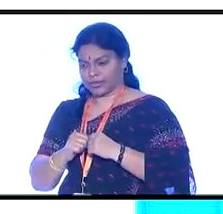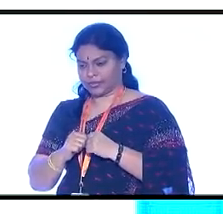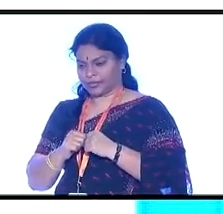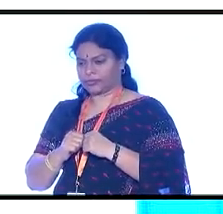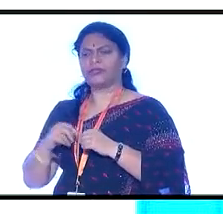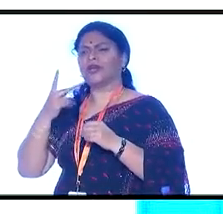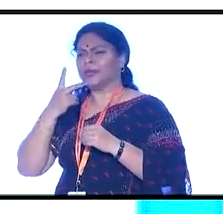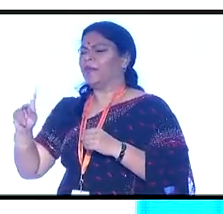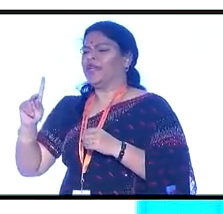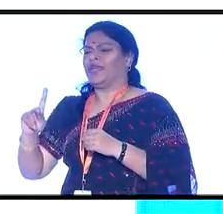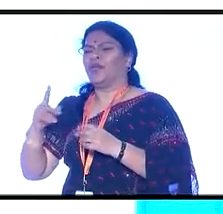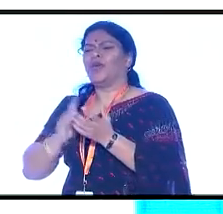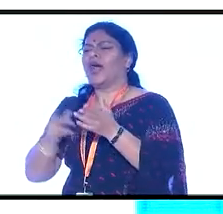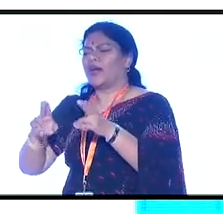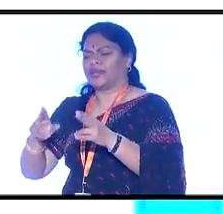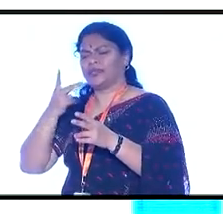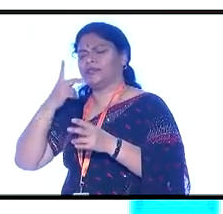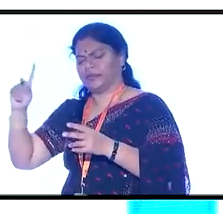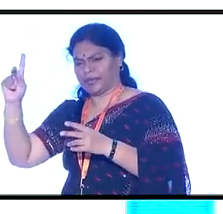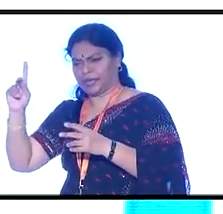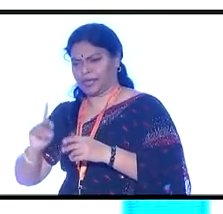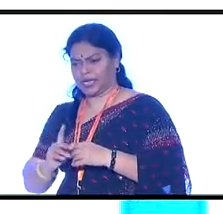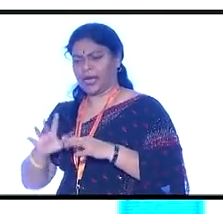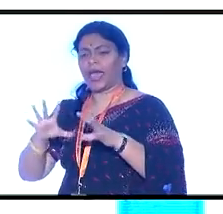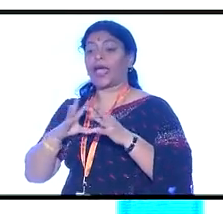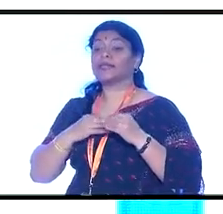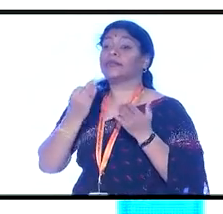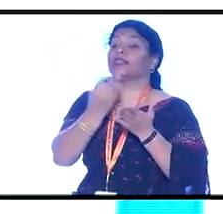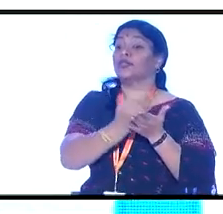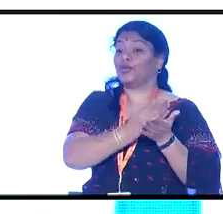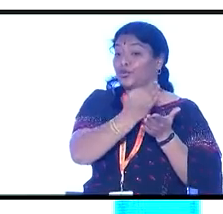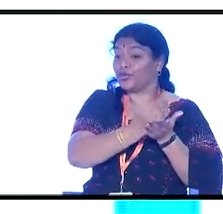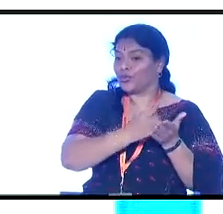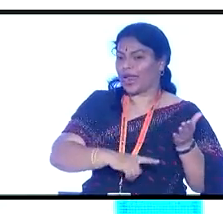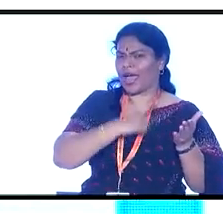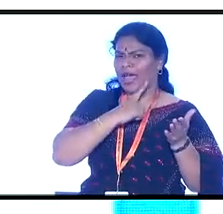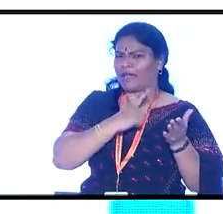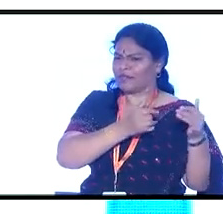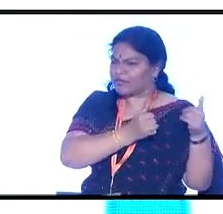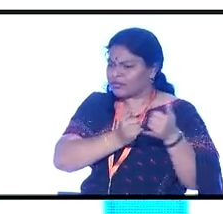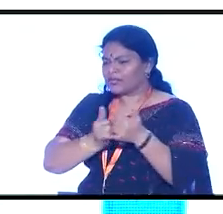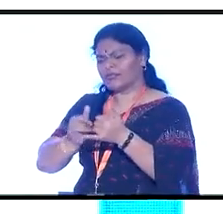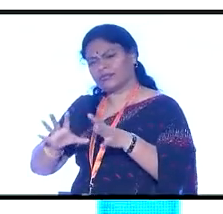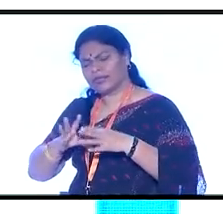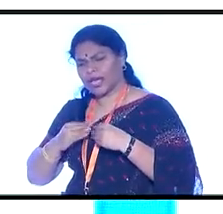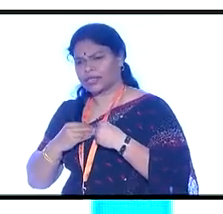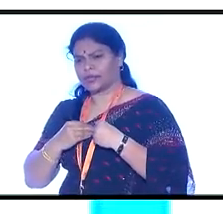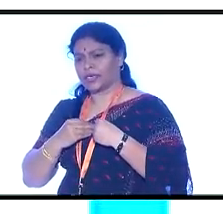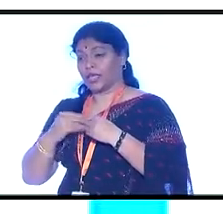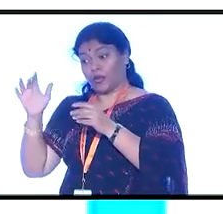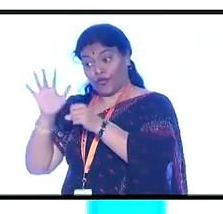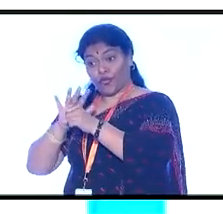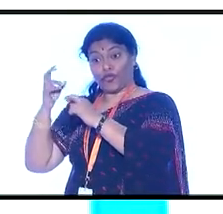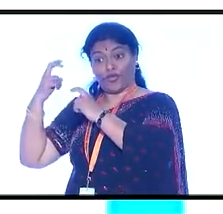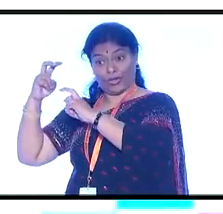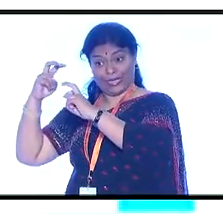letting go of life as I knew it and accepting the new life that came along. And during this entire journey, what